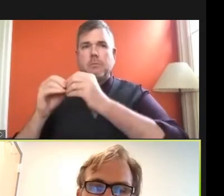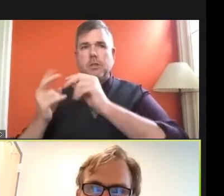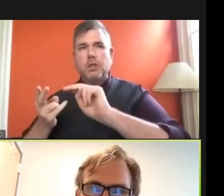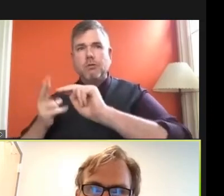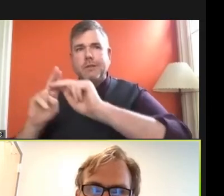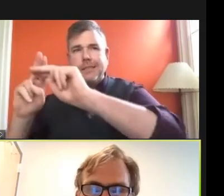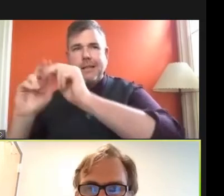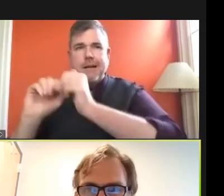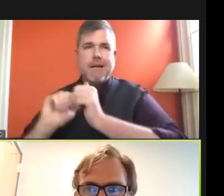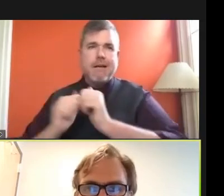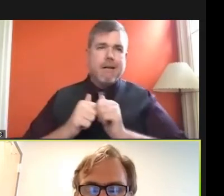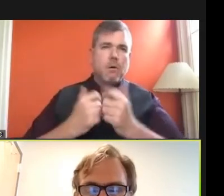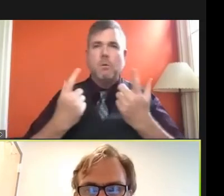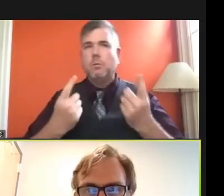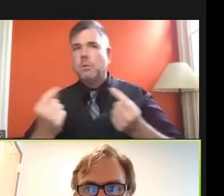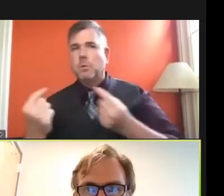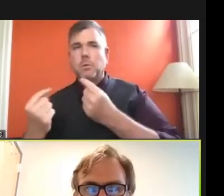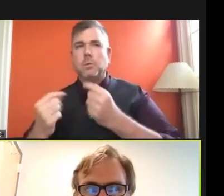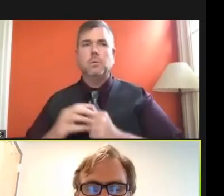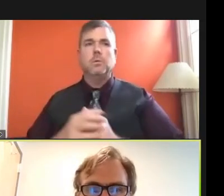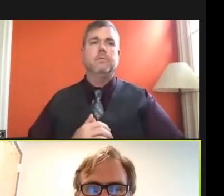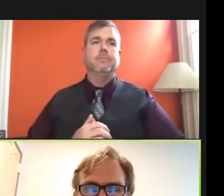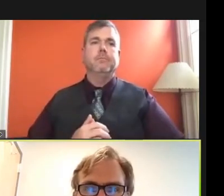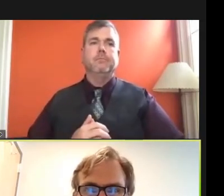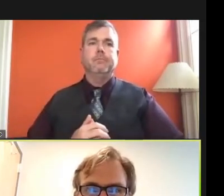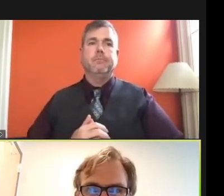but if it was necessary, we would.